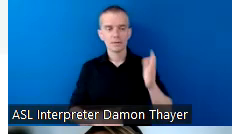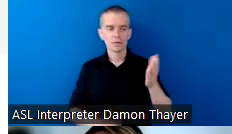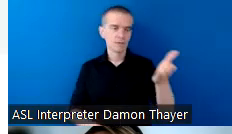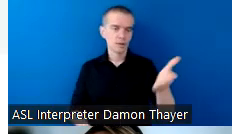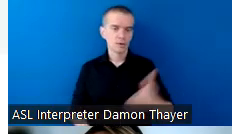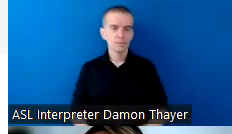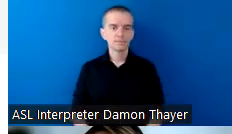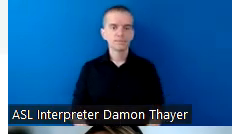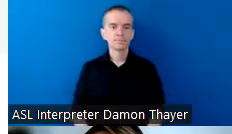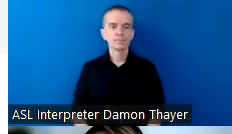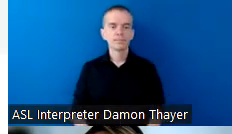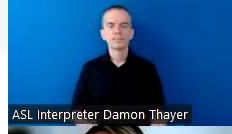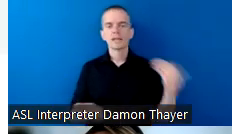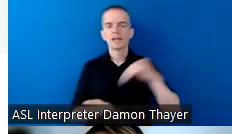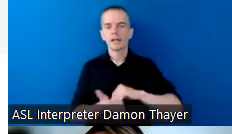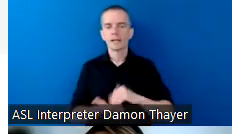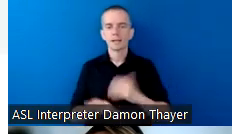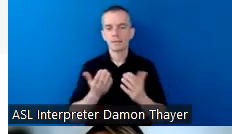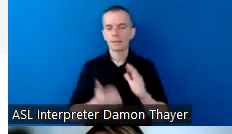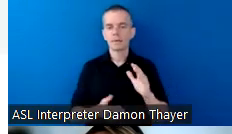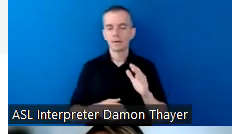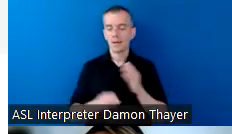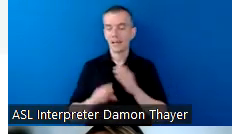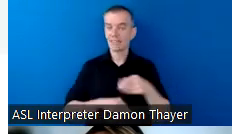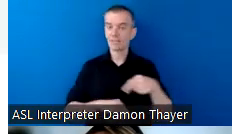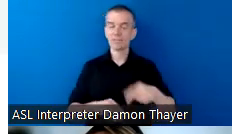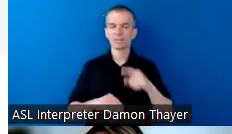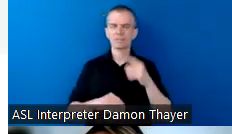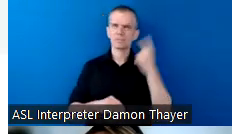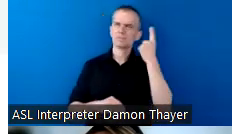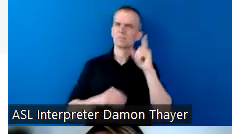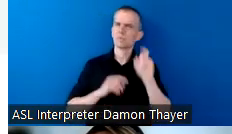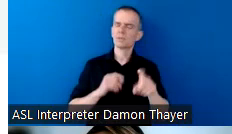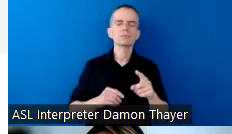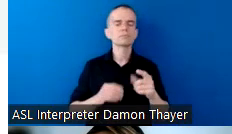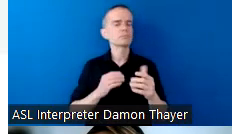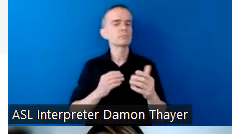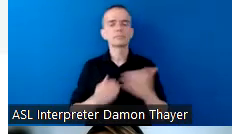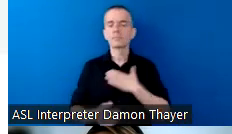here. Again, you may have questions after the webinar. Feel free to reach out via email